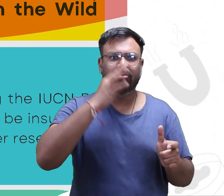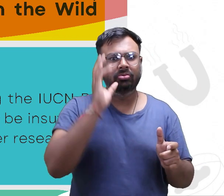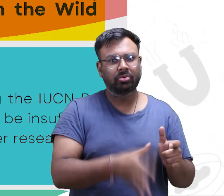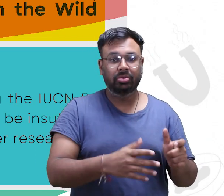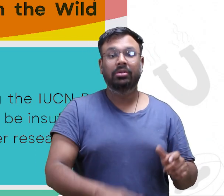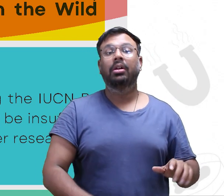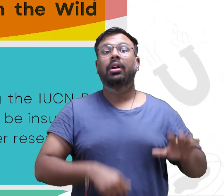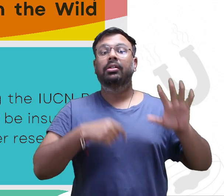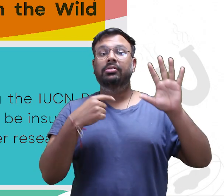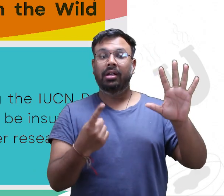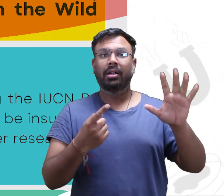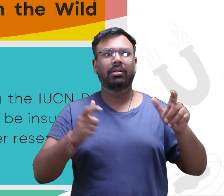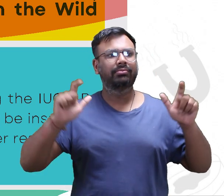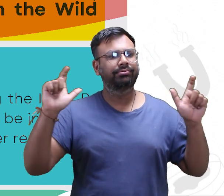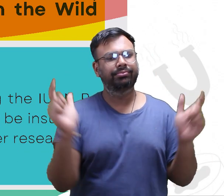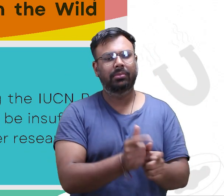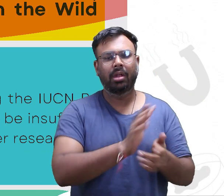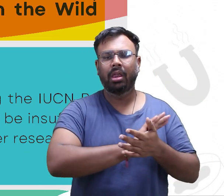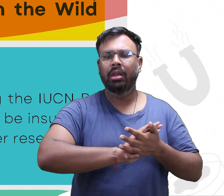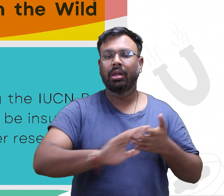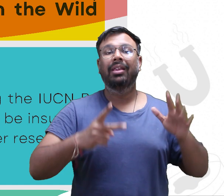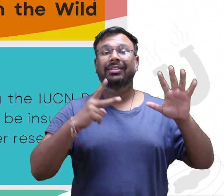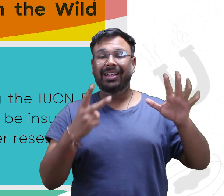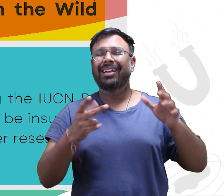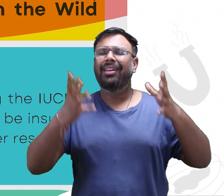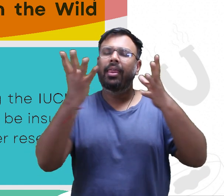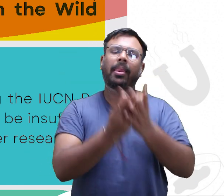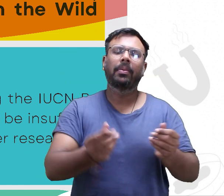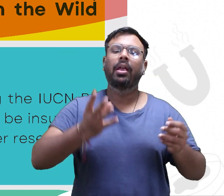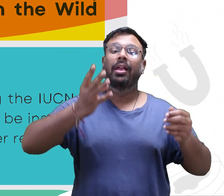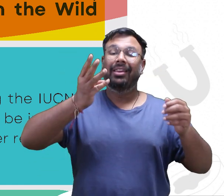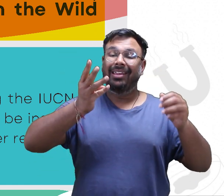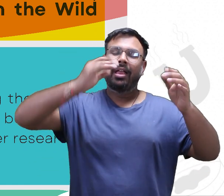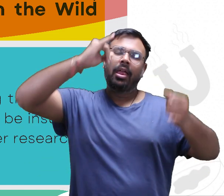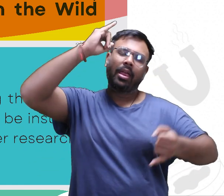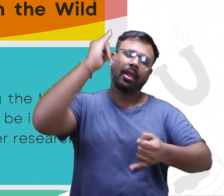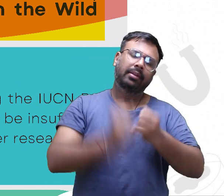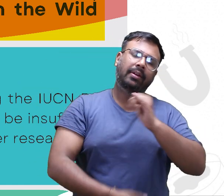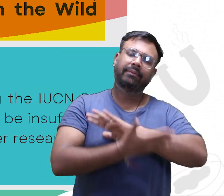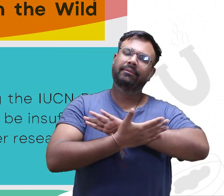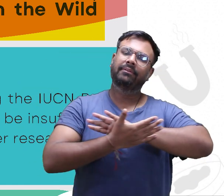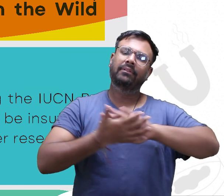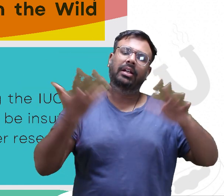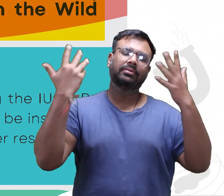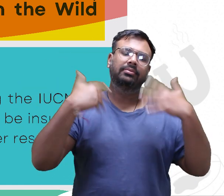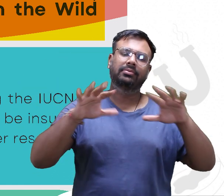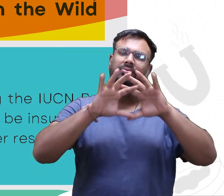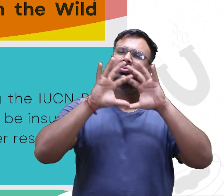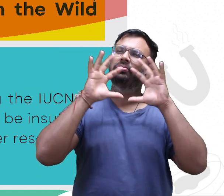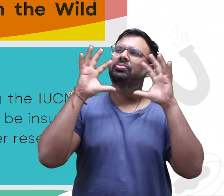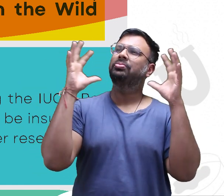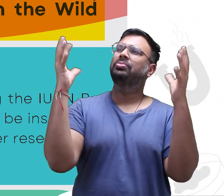vulnerable. Sixth, endangered. Seventh, critically endangered.